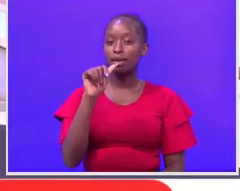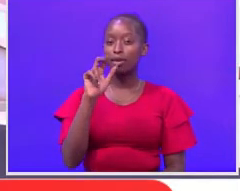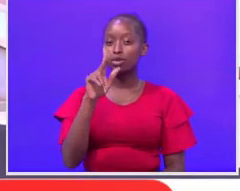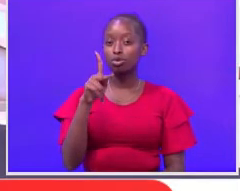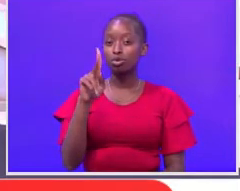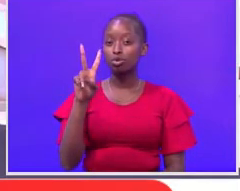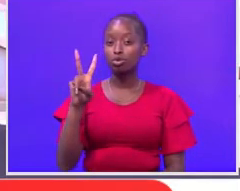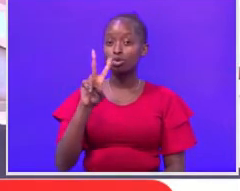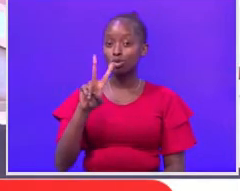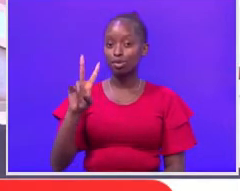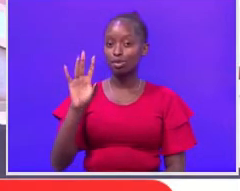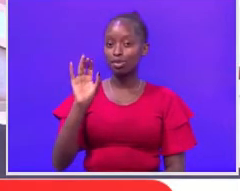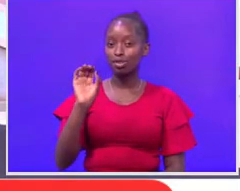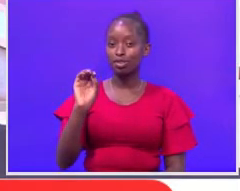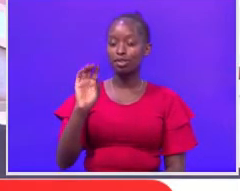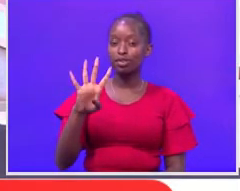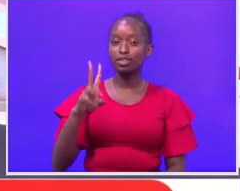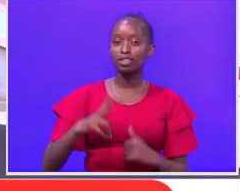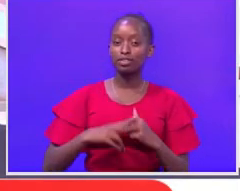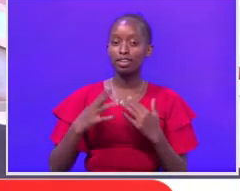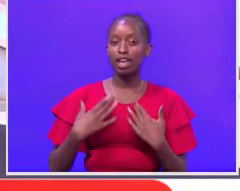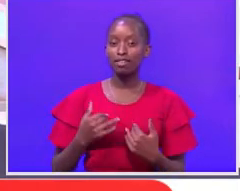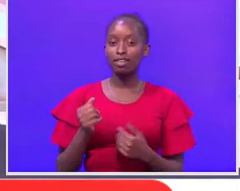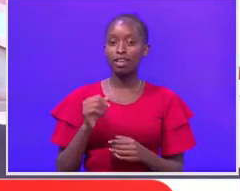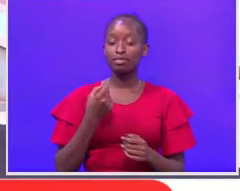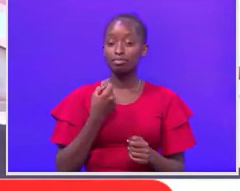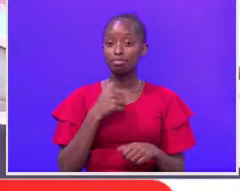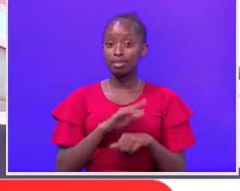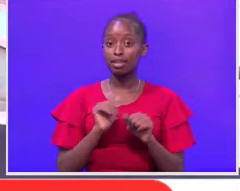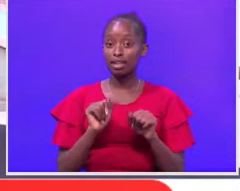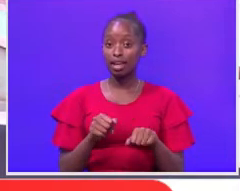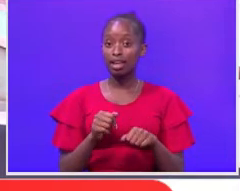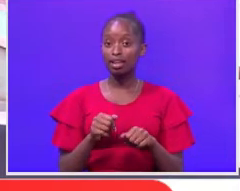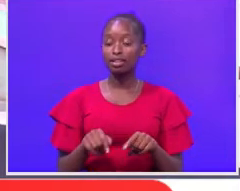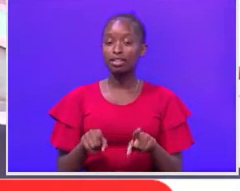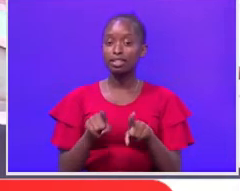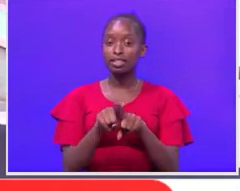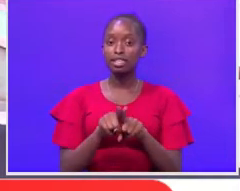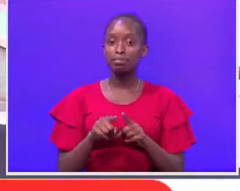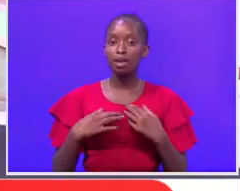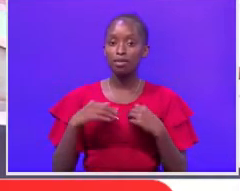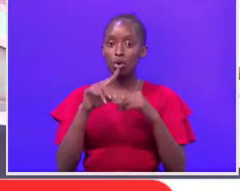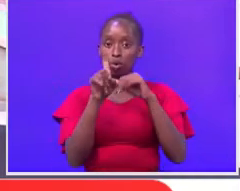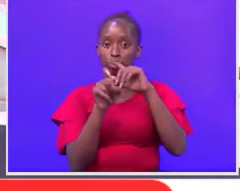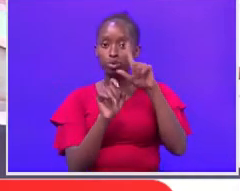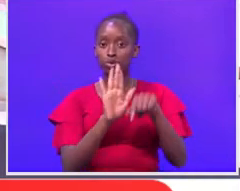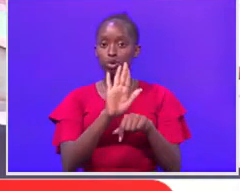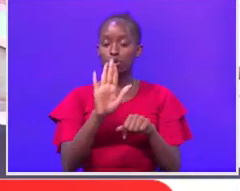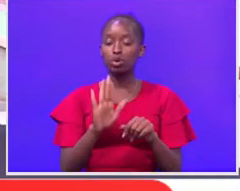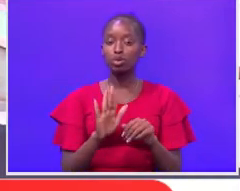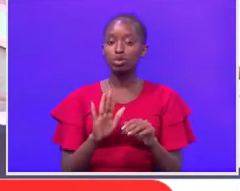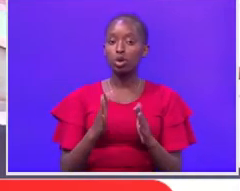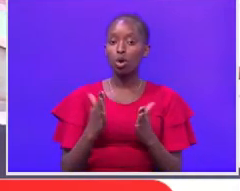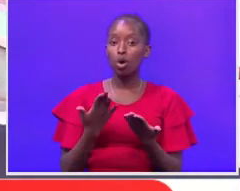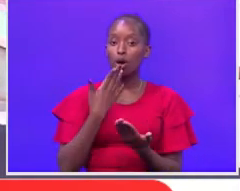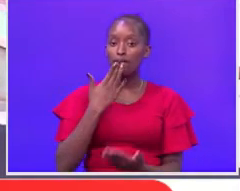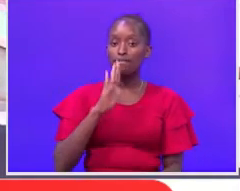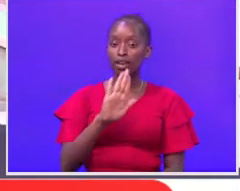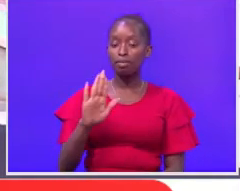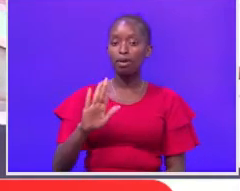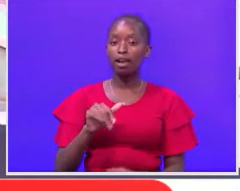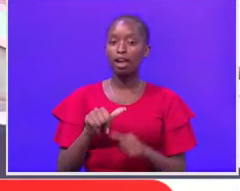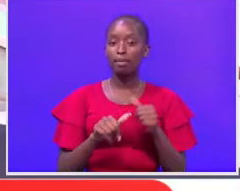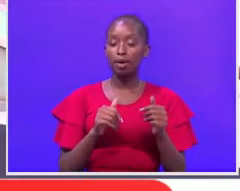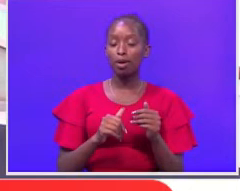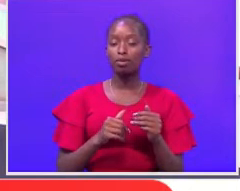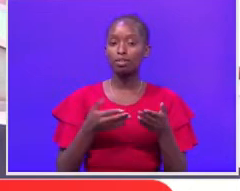22047 is our SMS line. Start with your name, where you're watching us from, followed by your question, comment or feedback regarding the